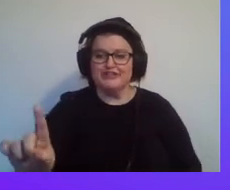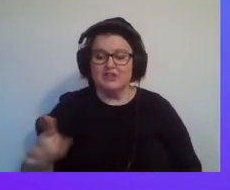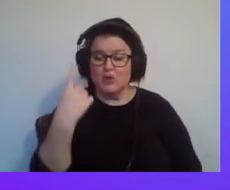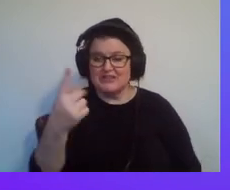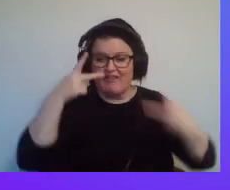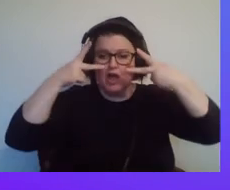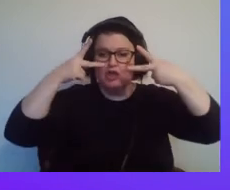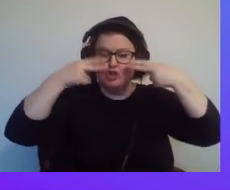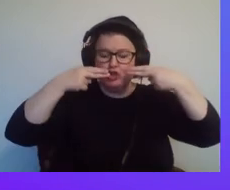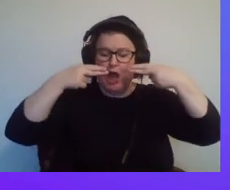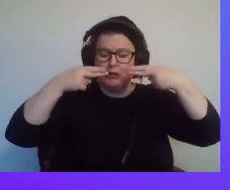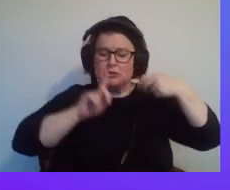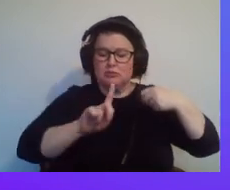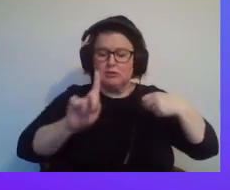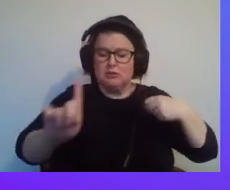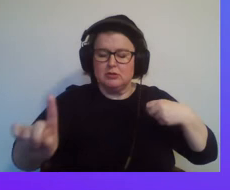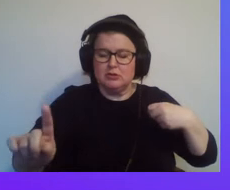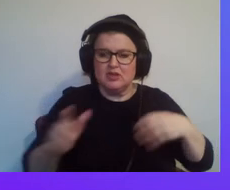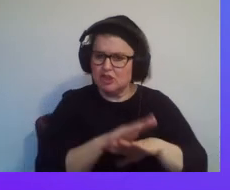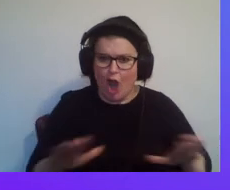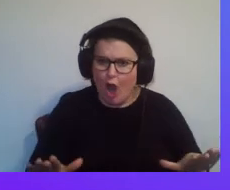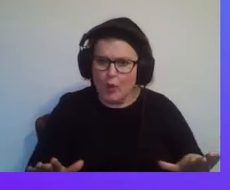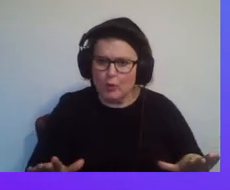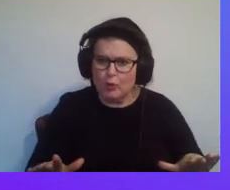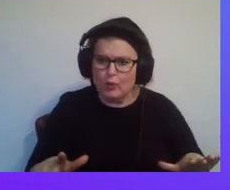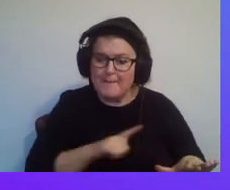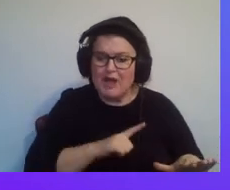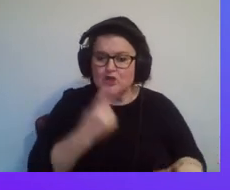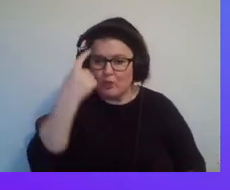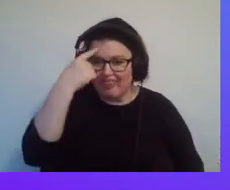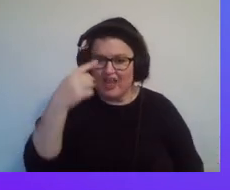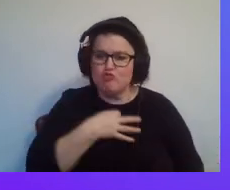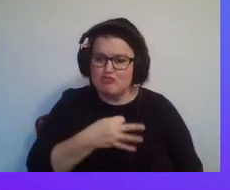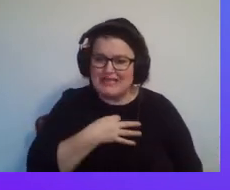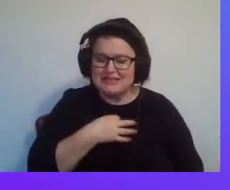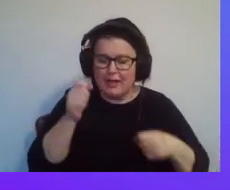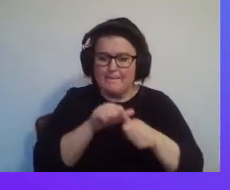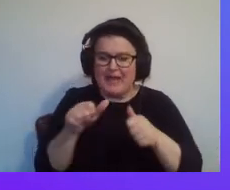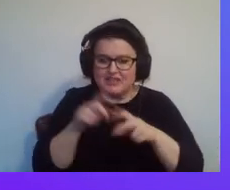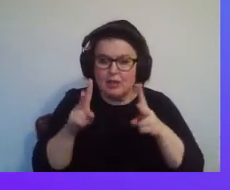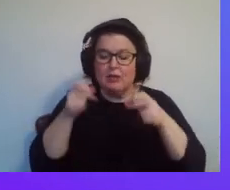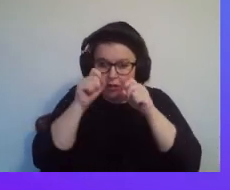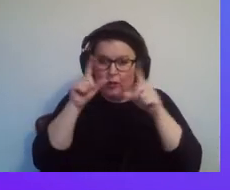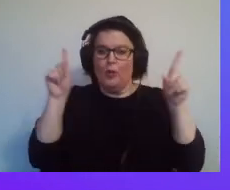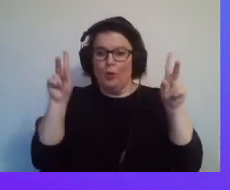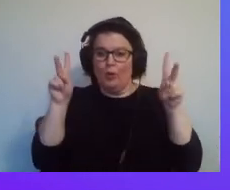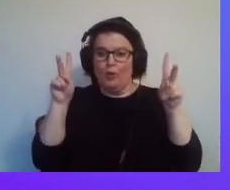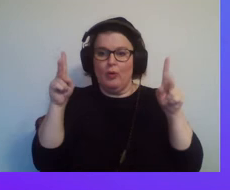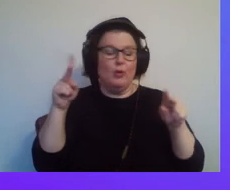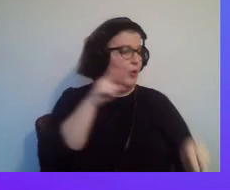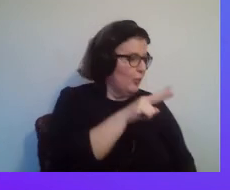your risk. Yes. And so this is another question for the medical profession. And let me bring you